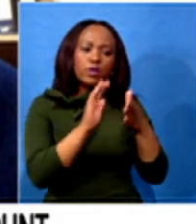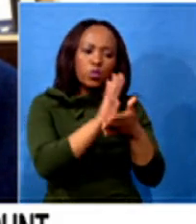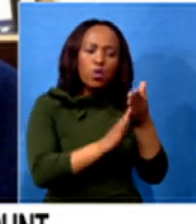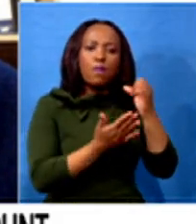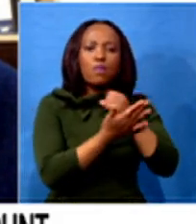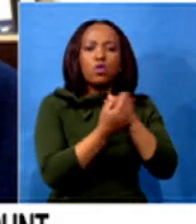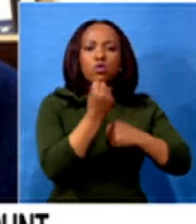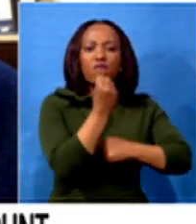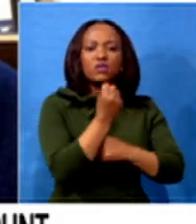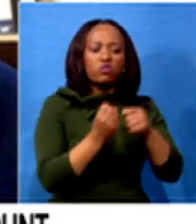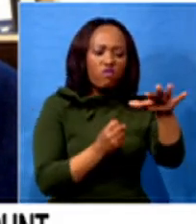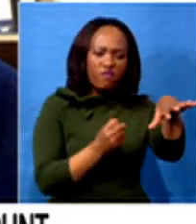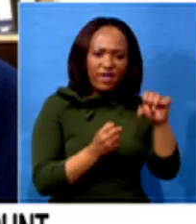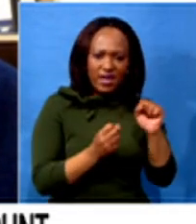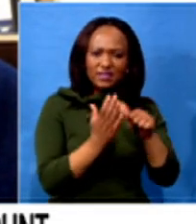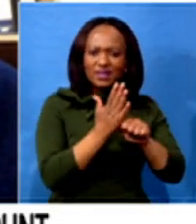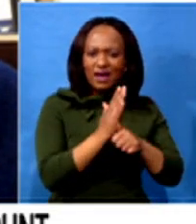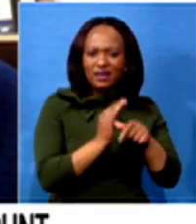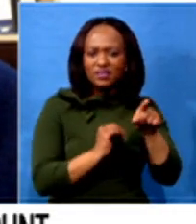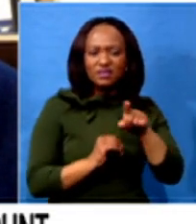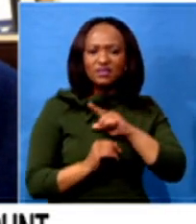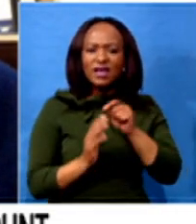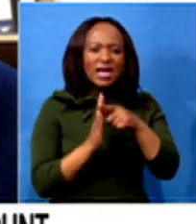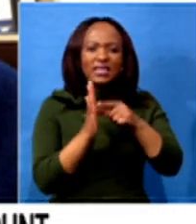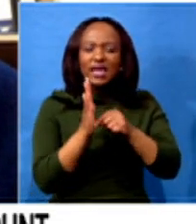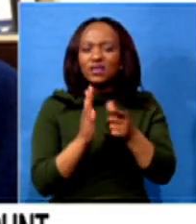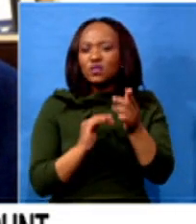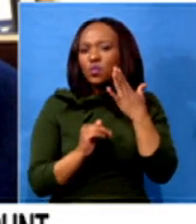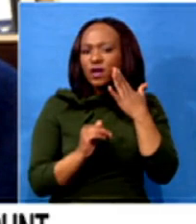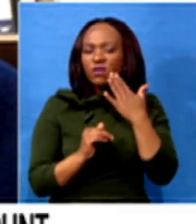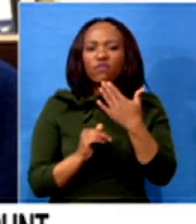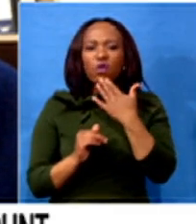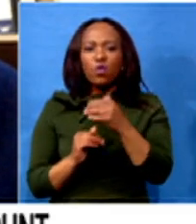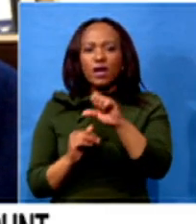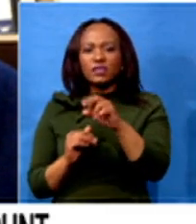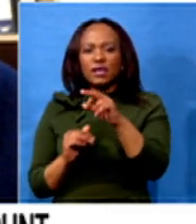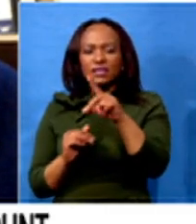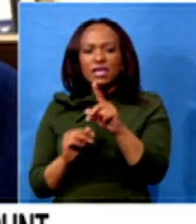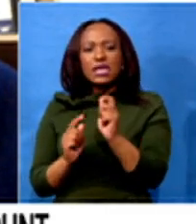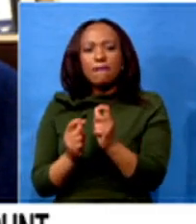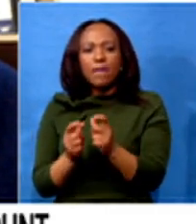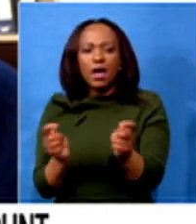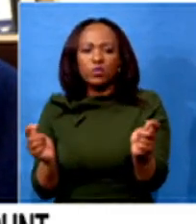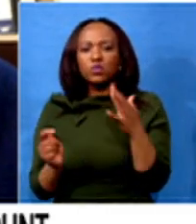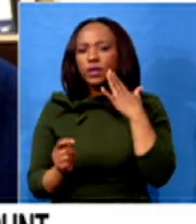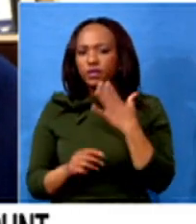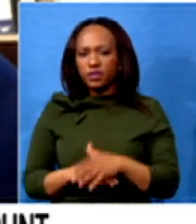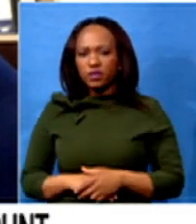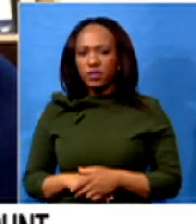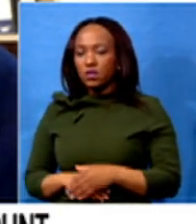their grants. And what is the actual date for the SRD grant payouts? Ms.